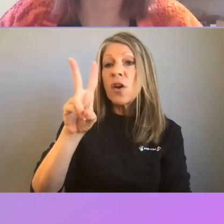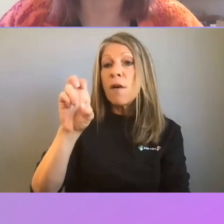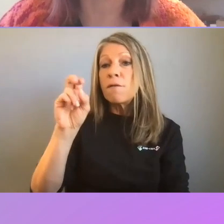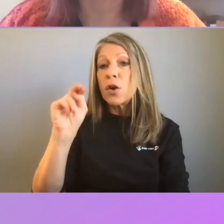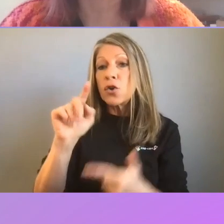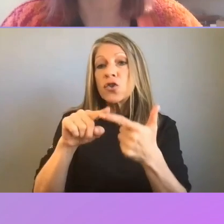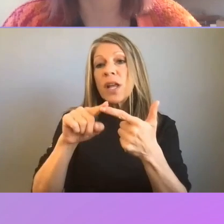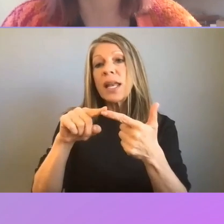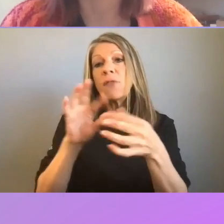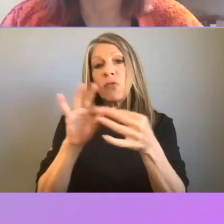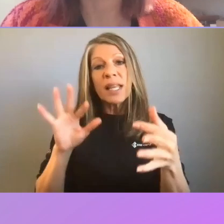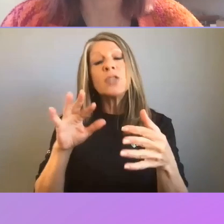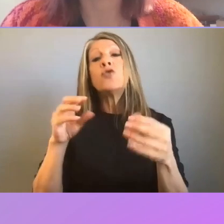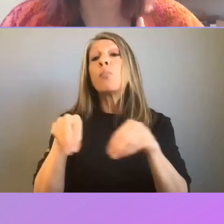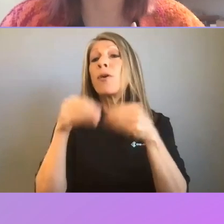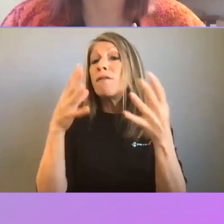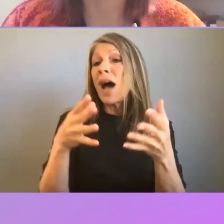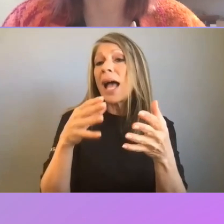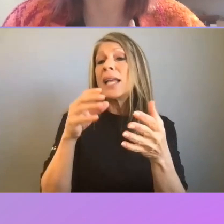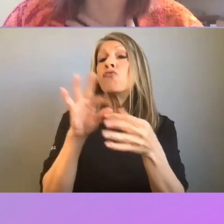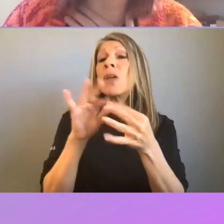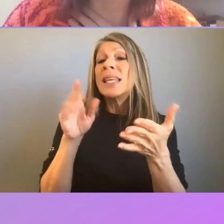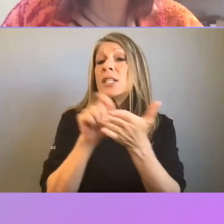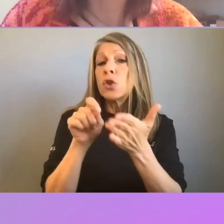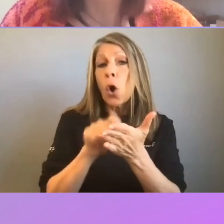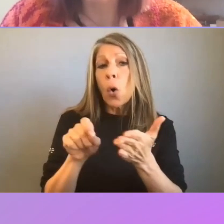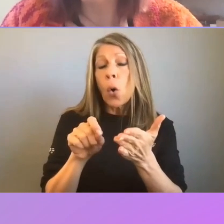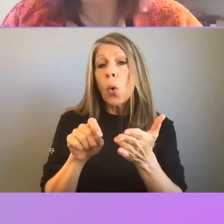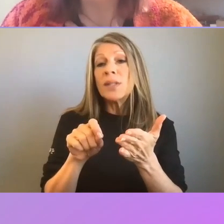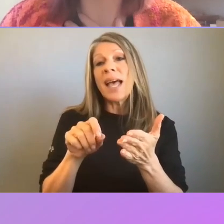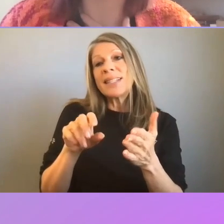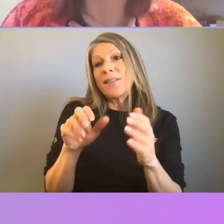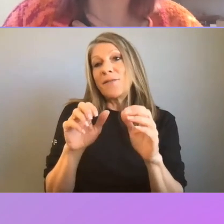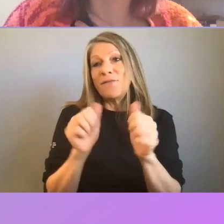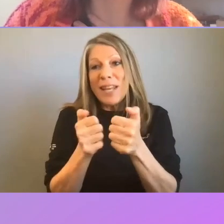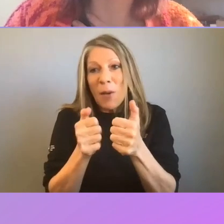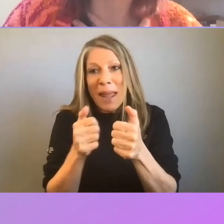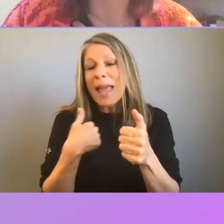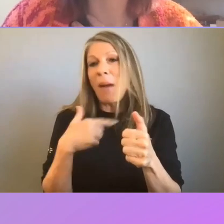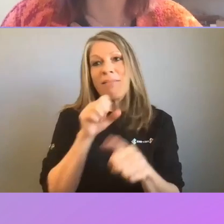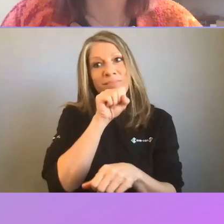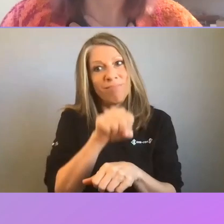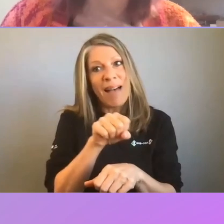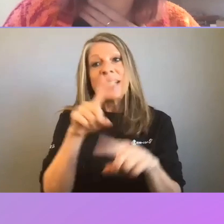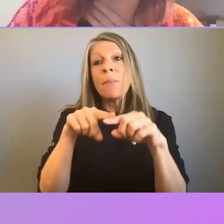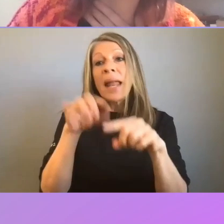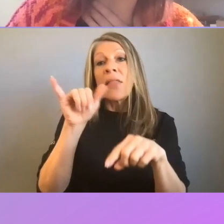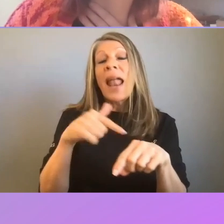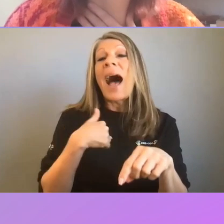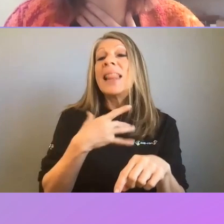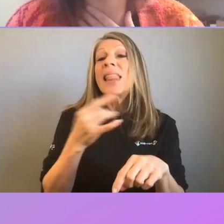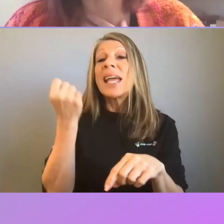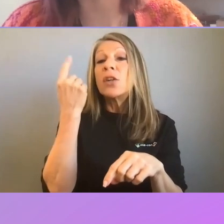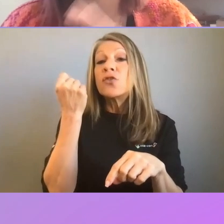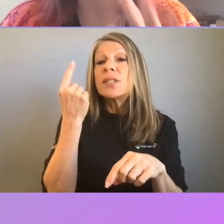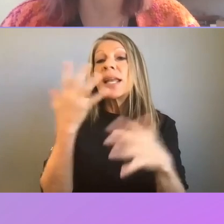you provide some release notes. As a video game enthusiast, I depend on that because I like understanding what